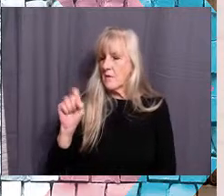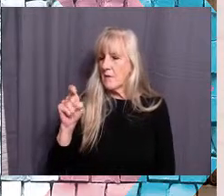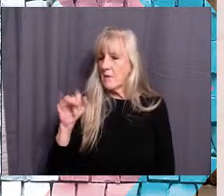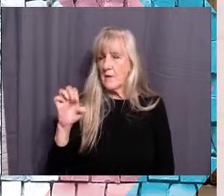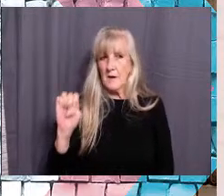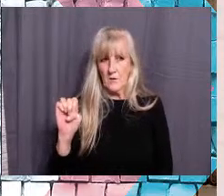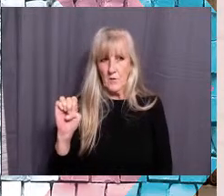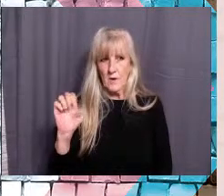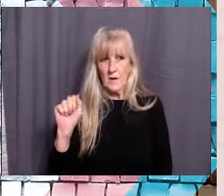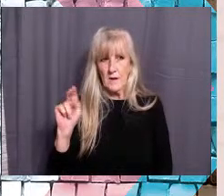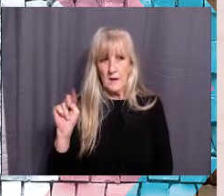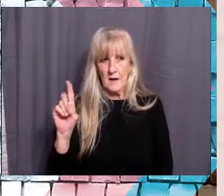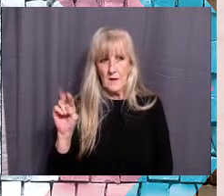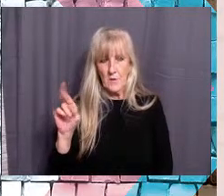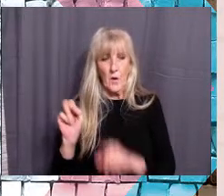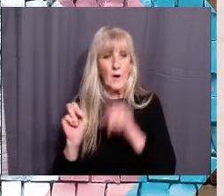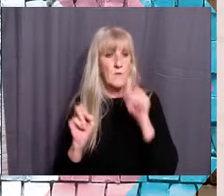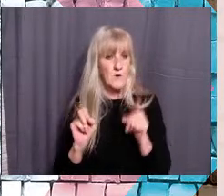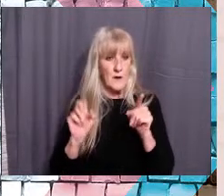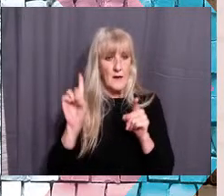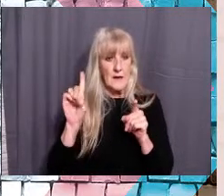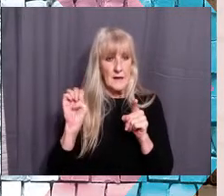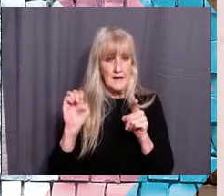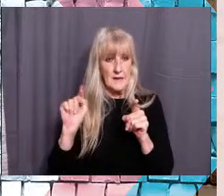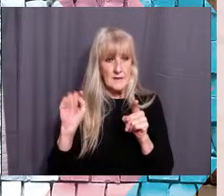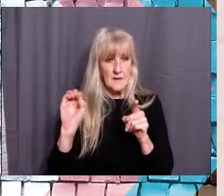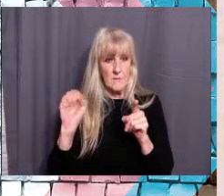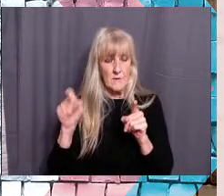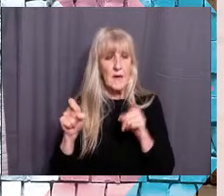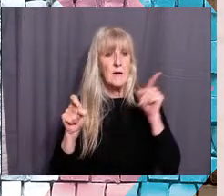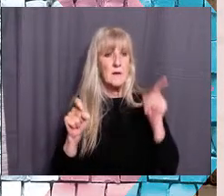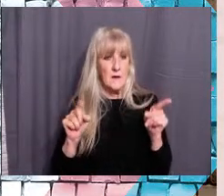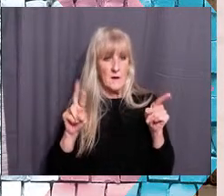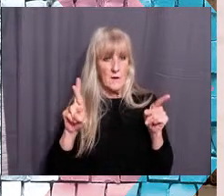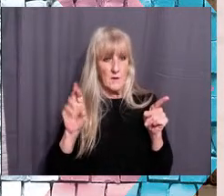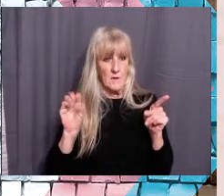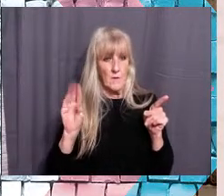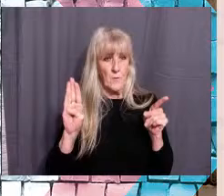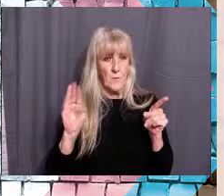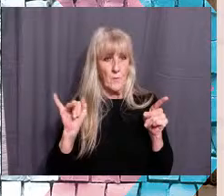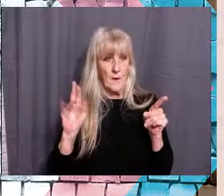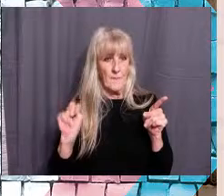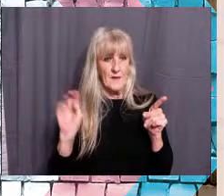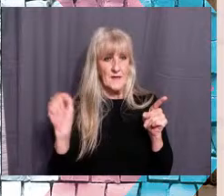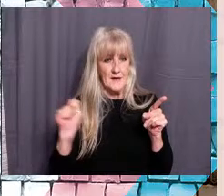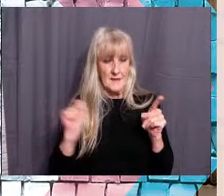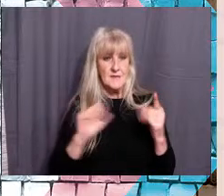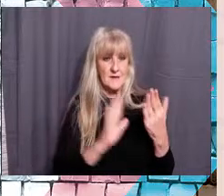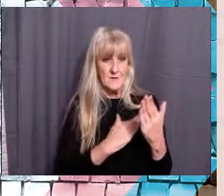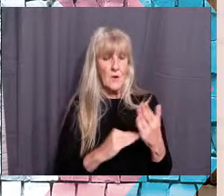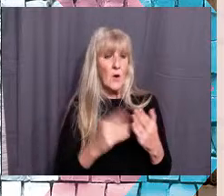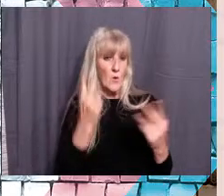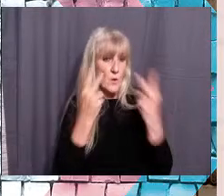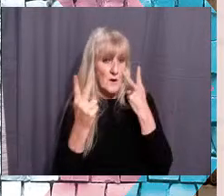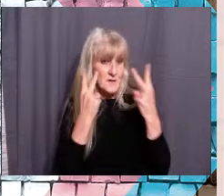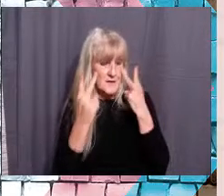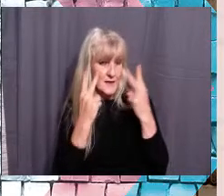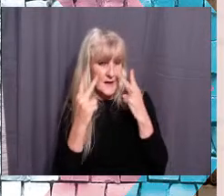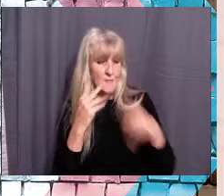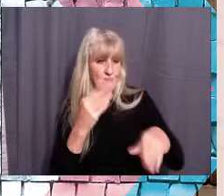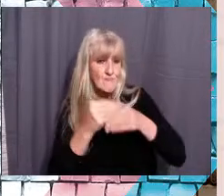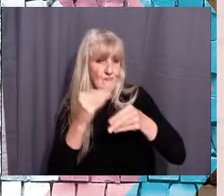RuPaul's Drag Race, Detox from RuPaul's Drag Race, and Robin S., the singer. You're also going to see a lot of other little treats in there.